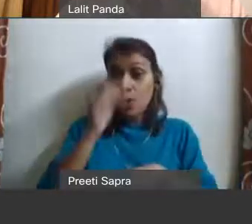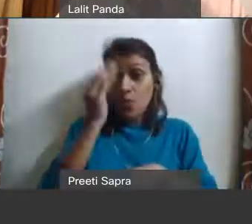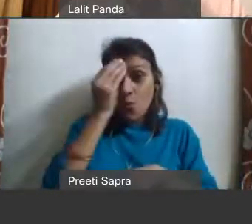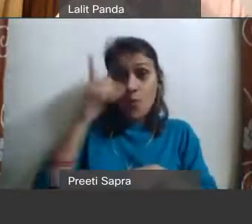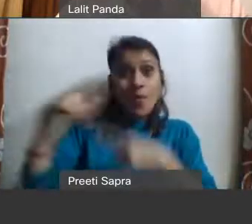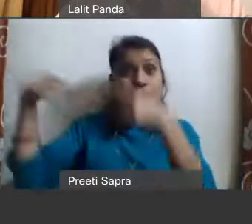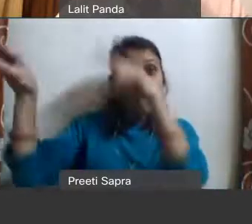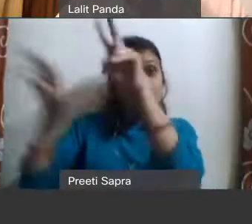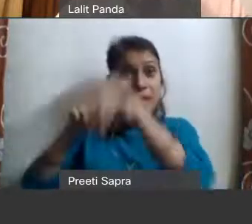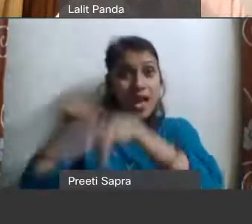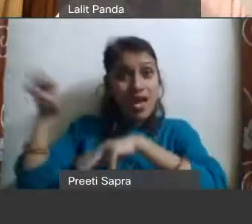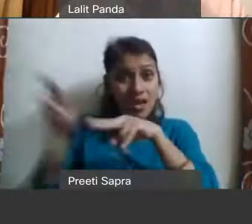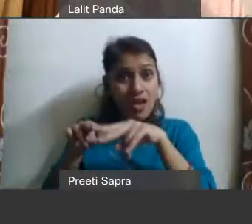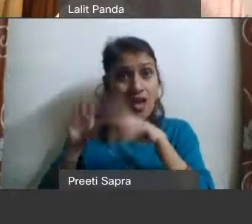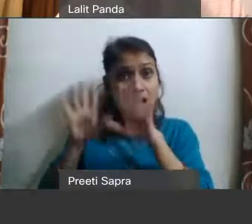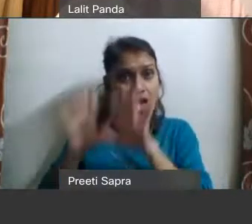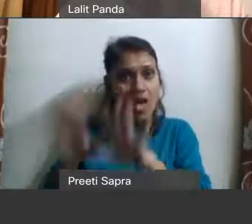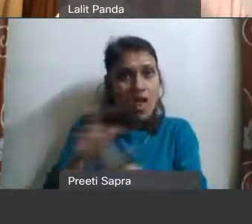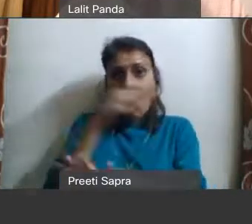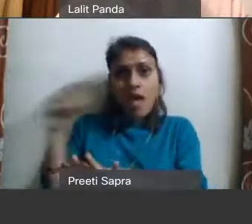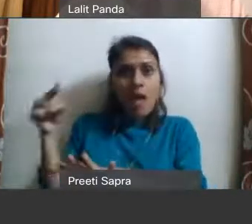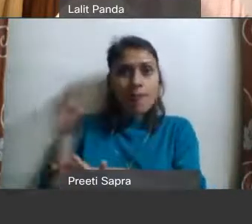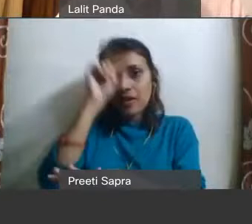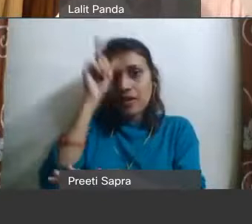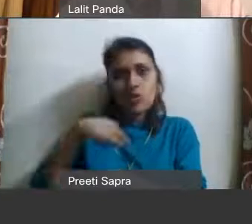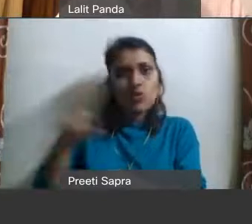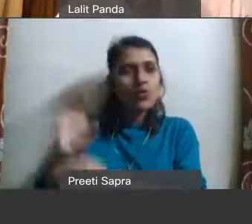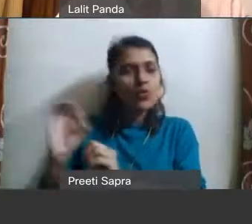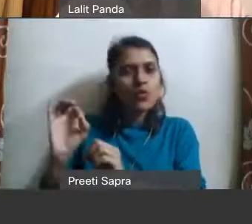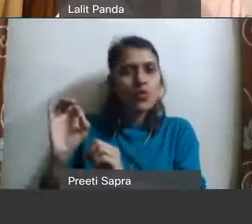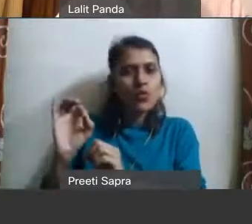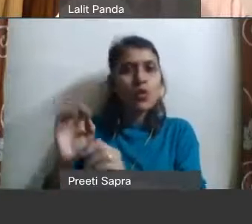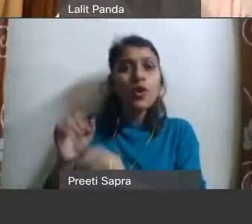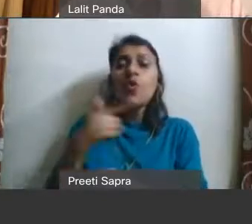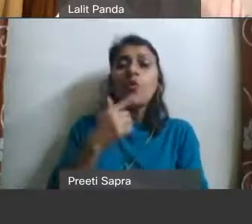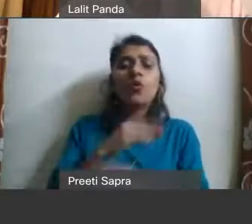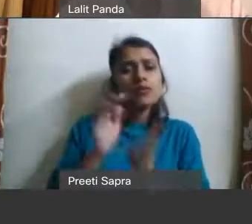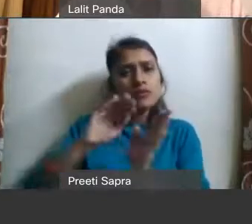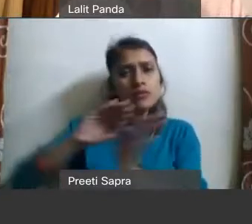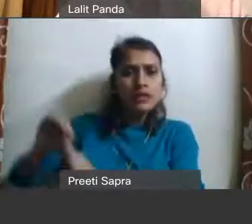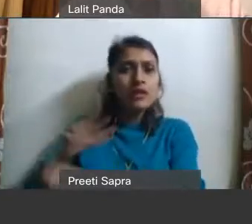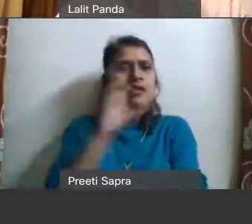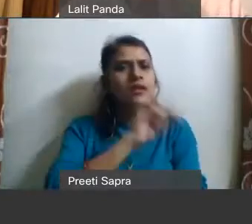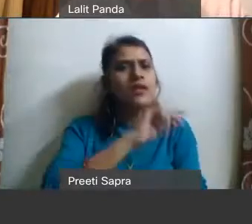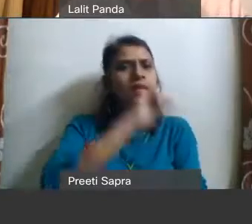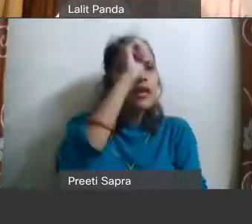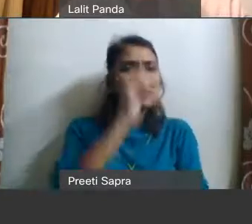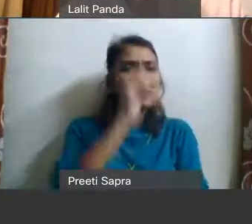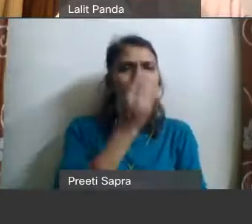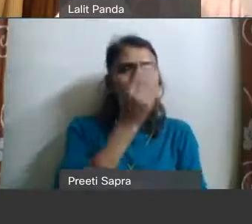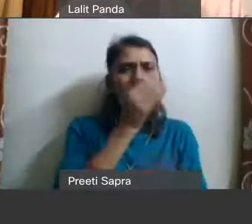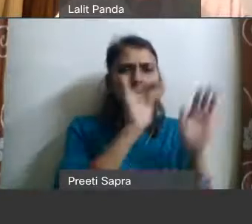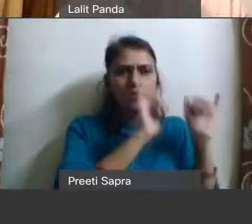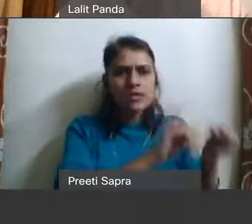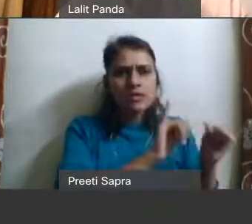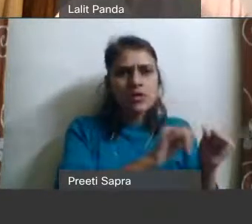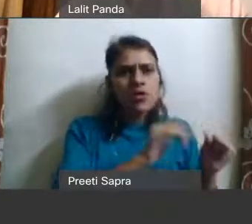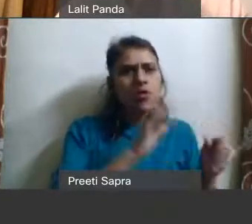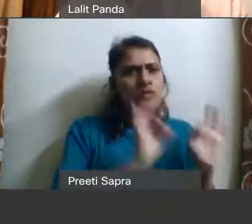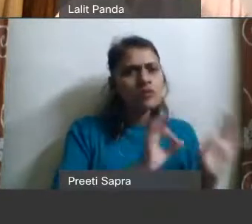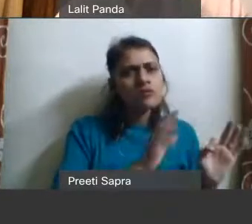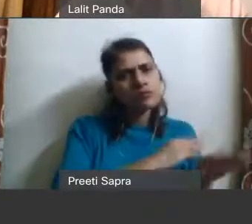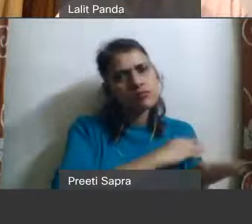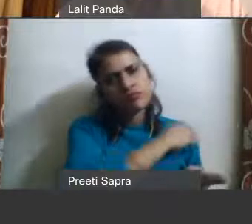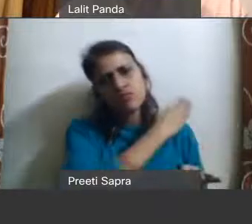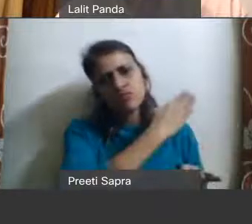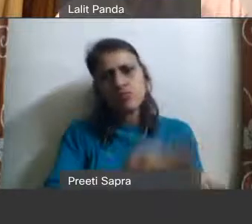homeland, which I guess also applies to Muslims who live within India. Now, that is a slightly nuanced point. That is not an obvious legal